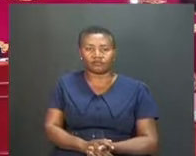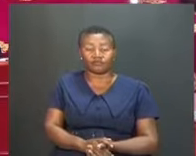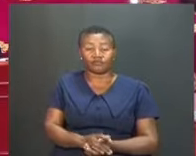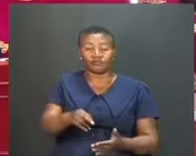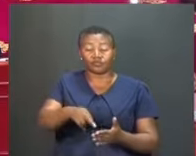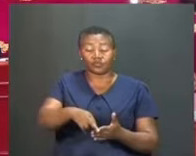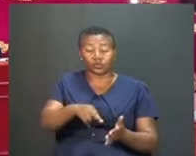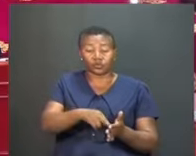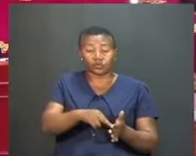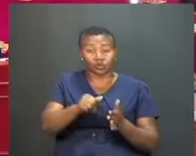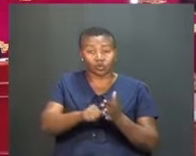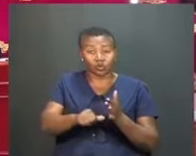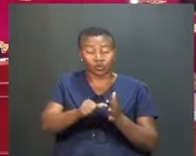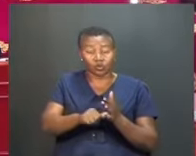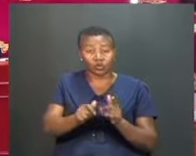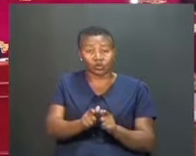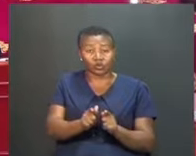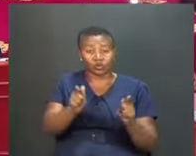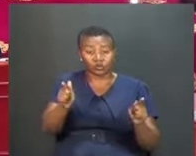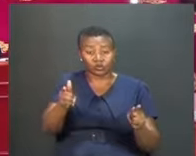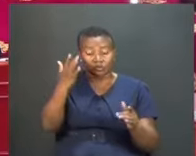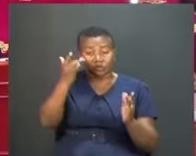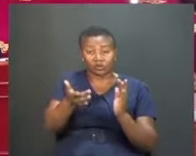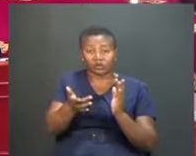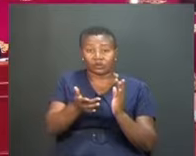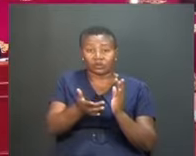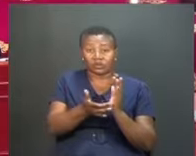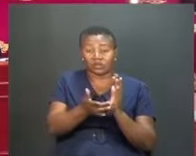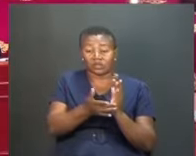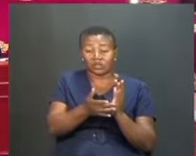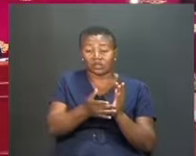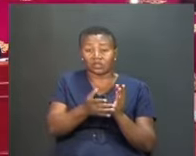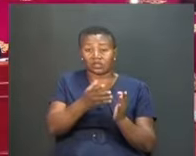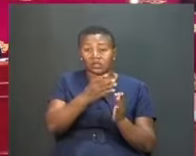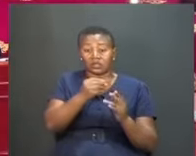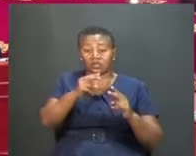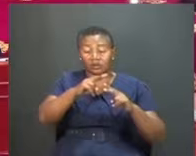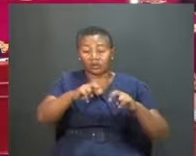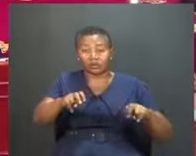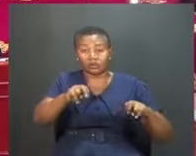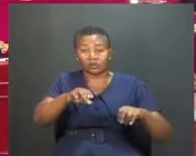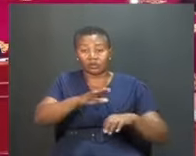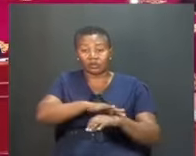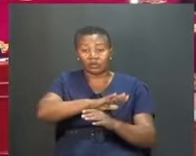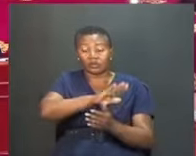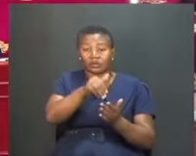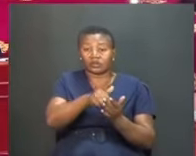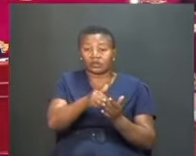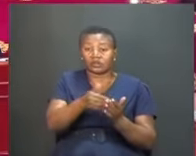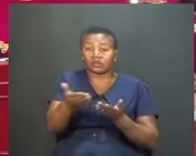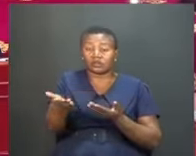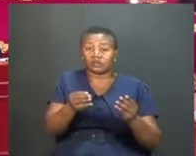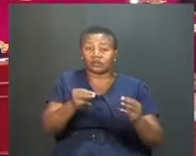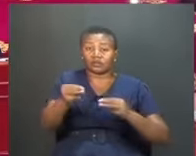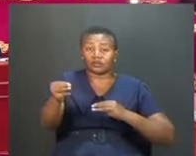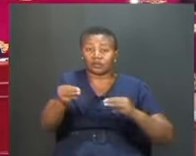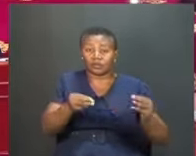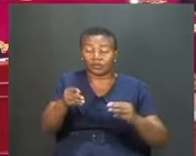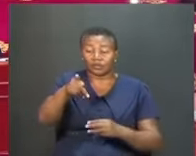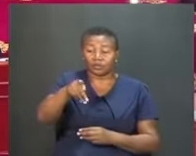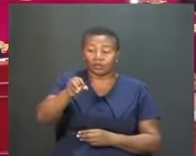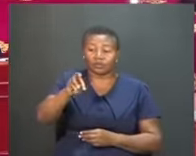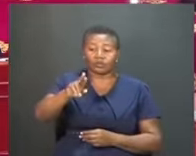Report of the Auditor General on the technical and forensic audit on the Central Service Management Portal